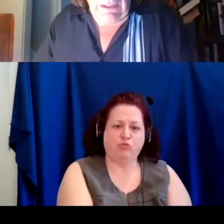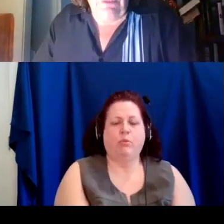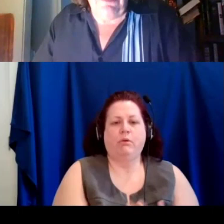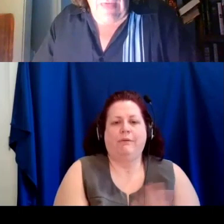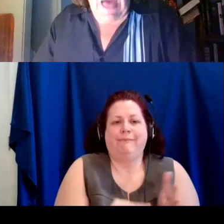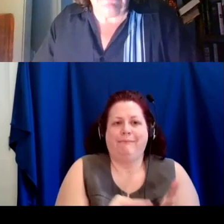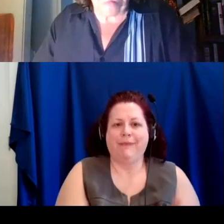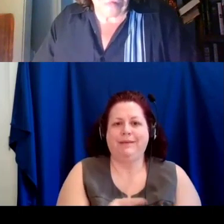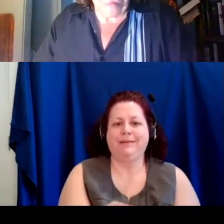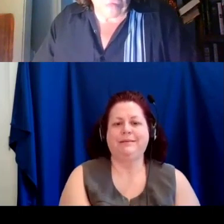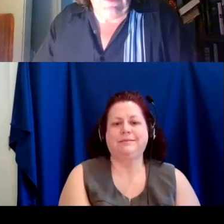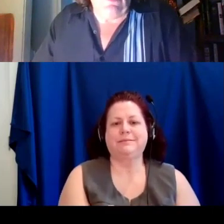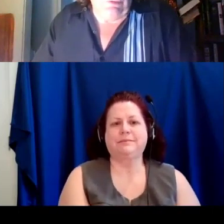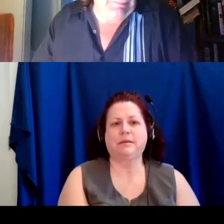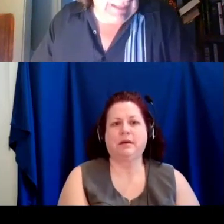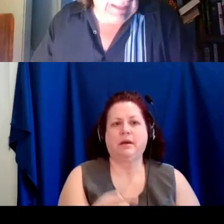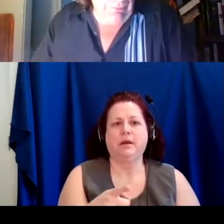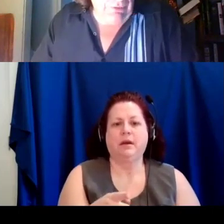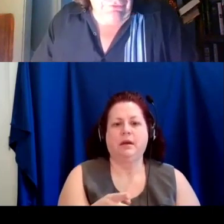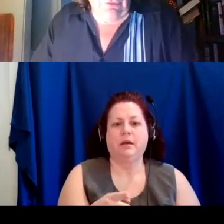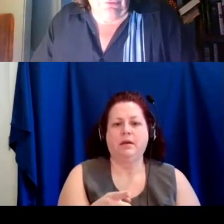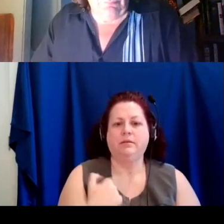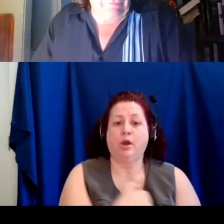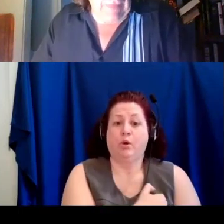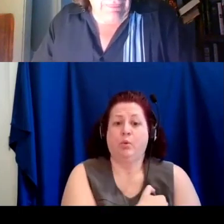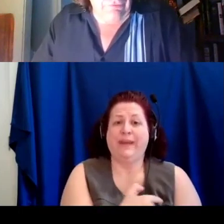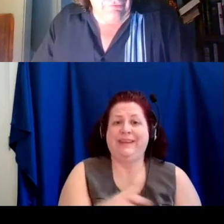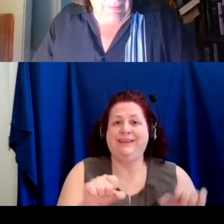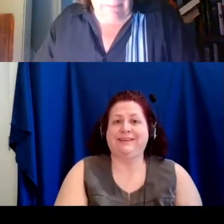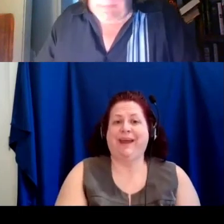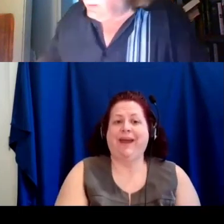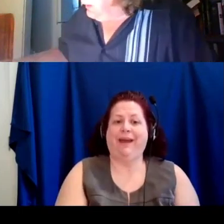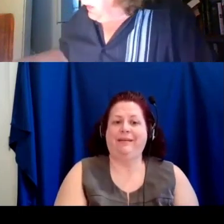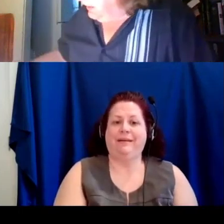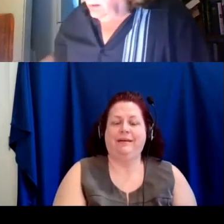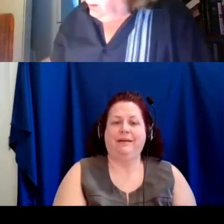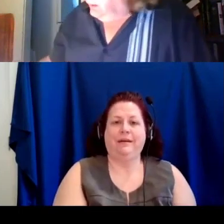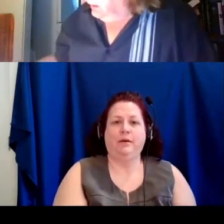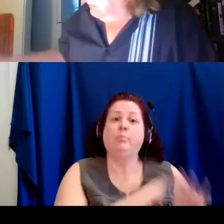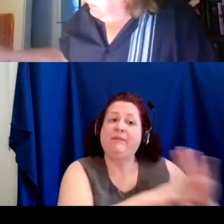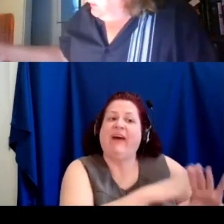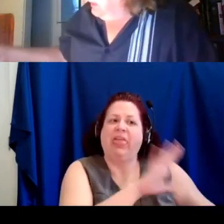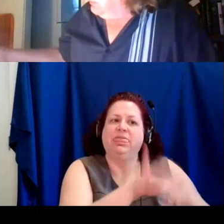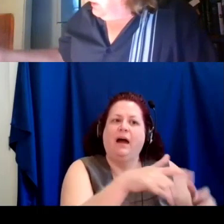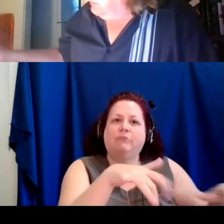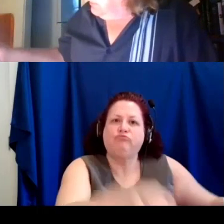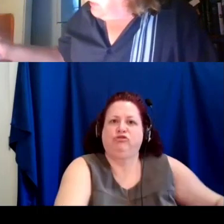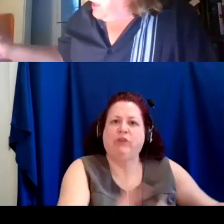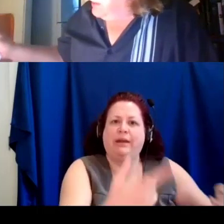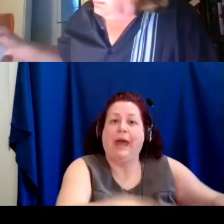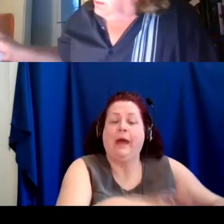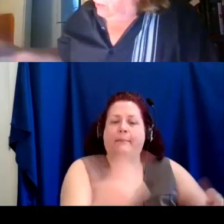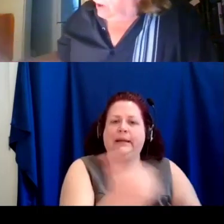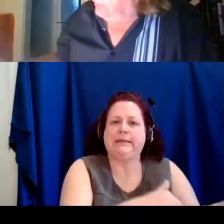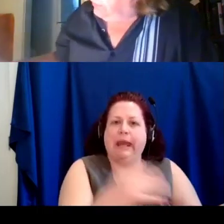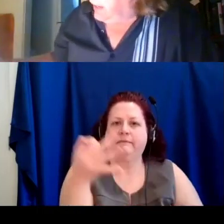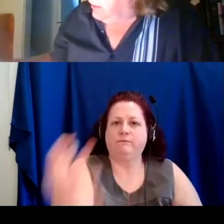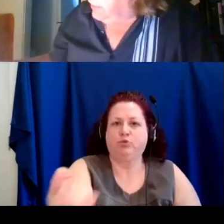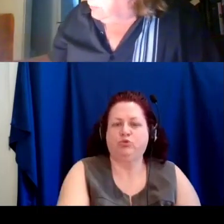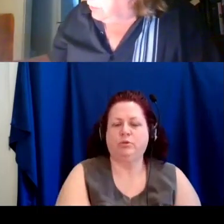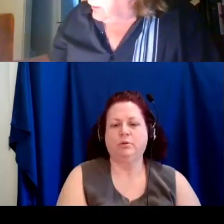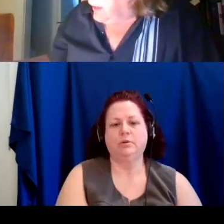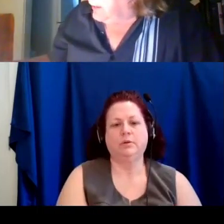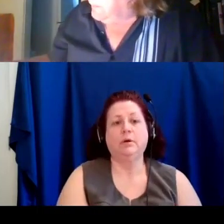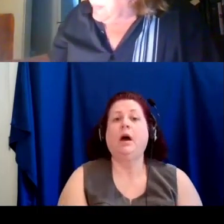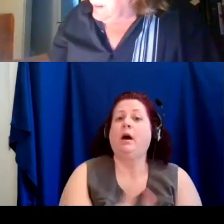likelihood is that we will be able to prevent this from happening again. As a side note on this data